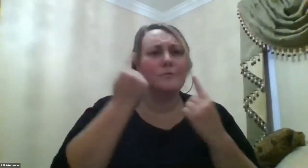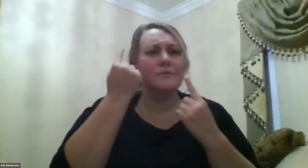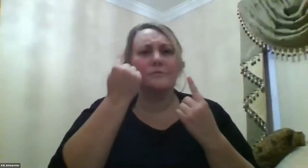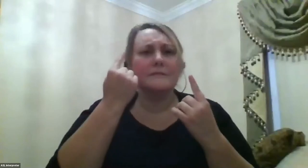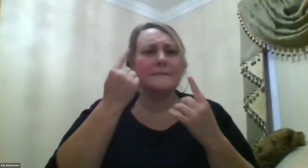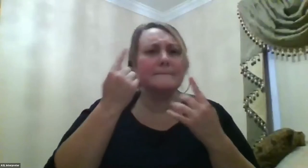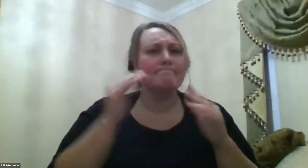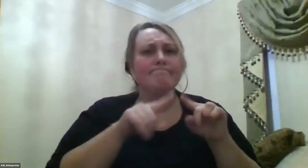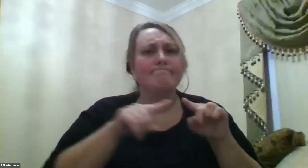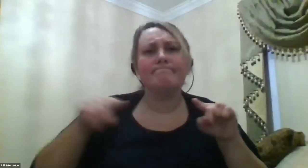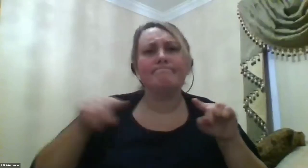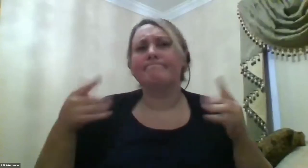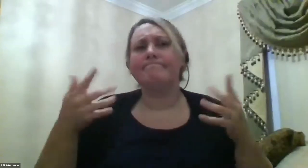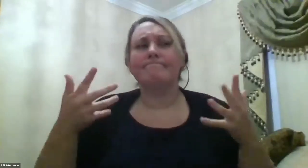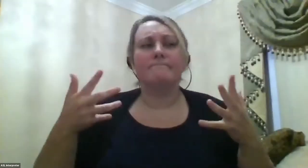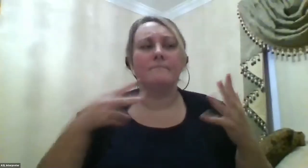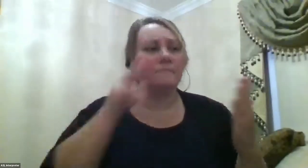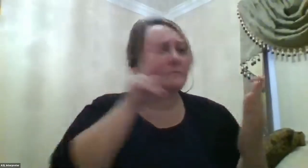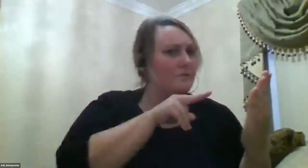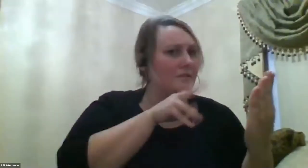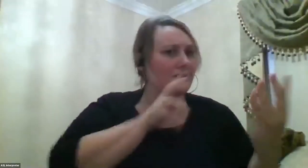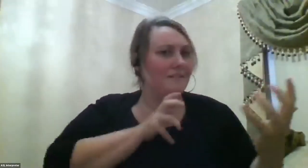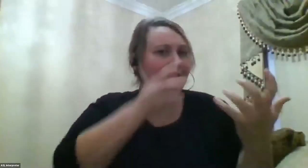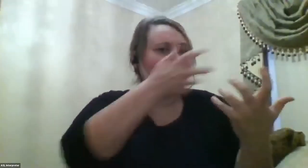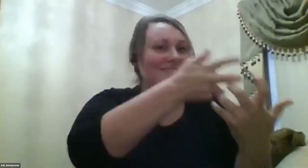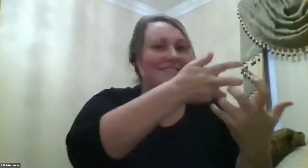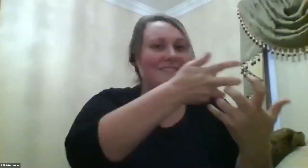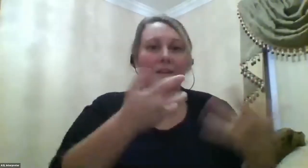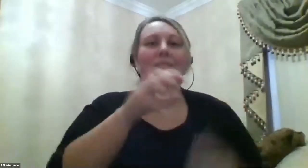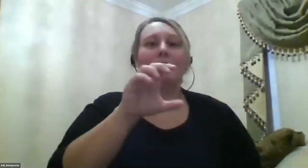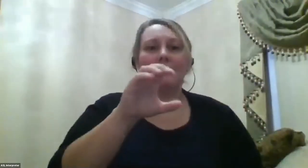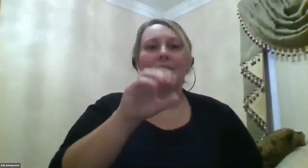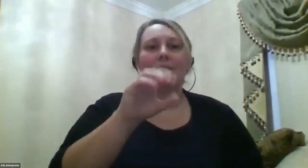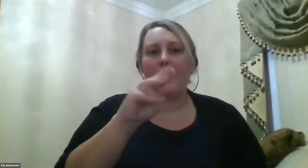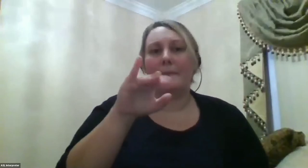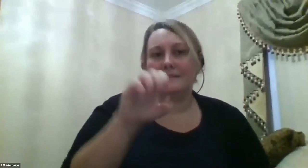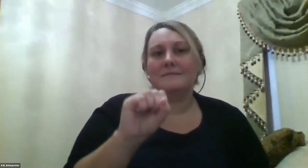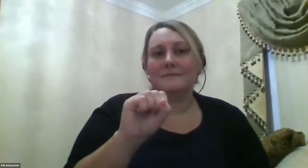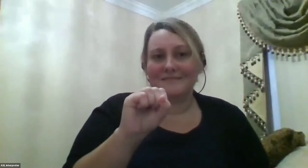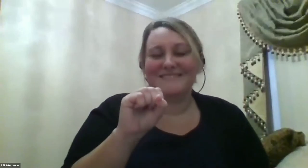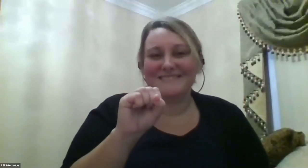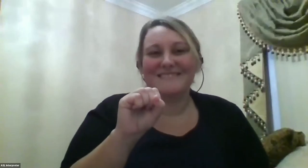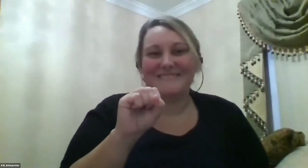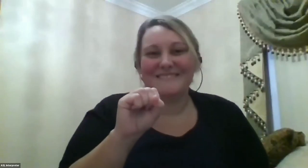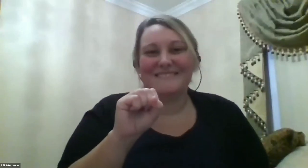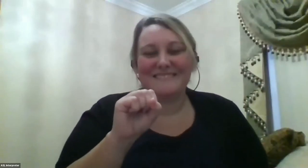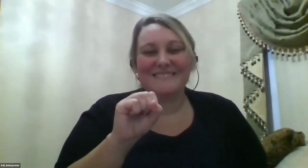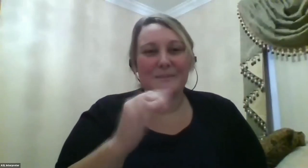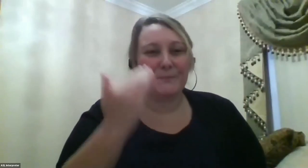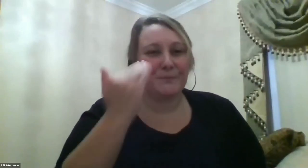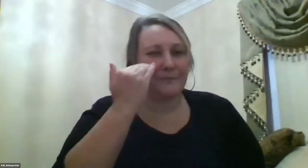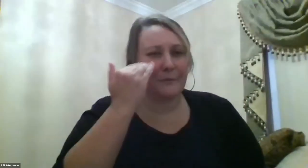comics, um, like Diane DeMassa's Hothead Paisan, um, Jennifer